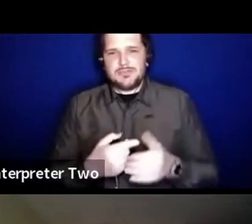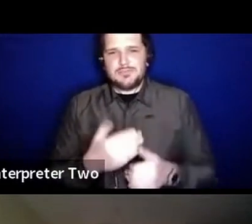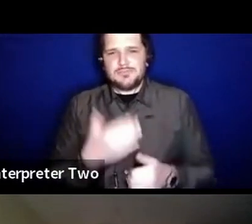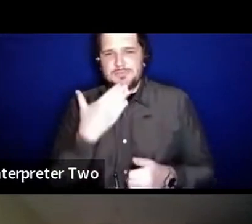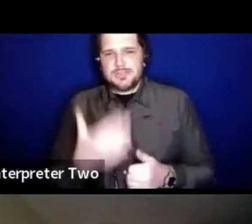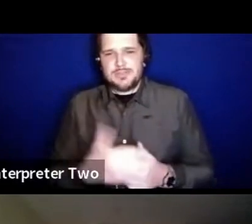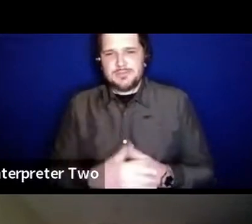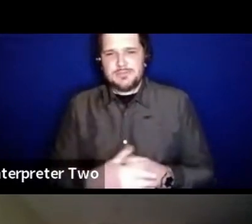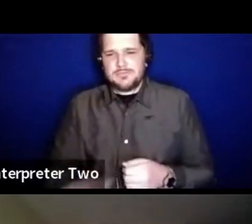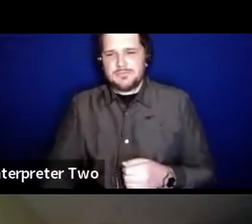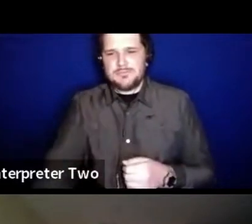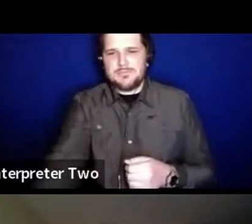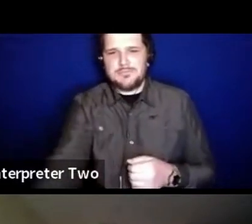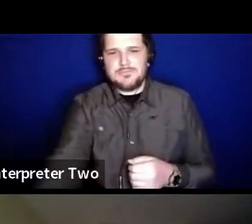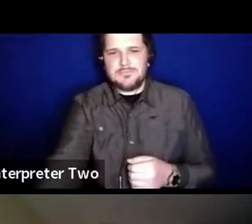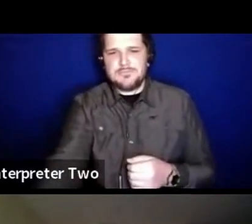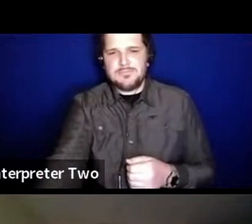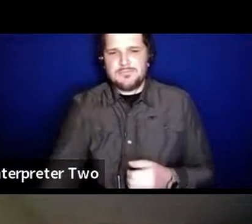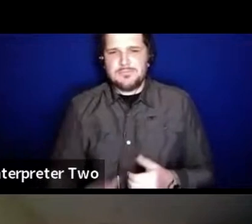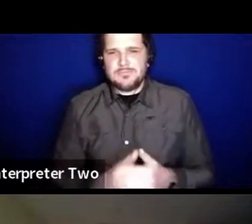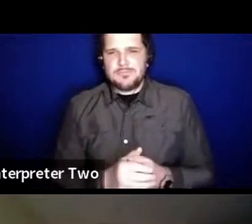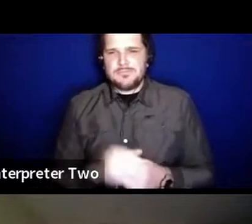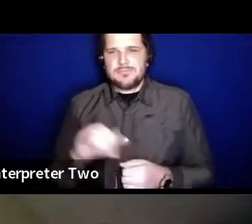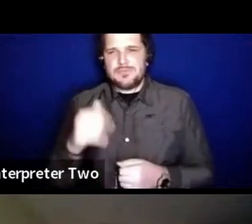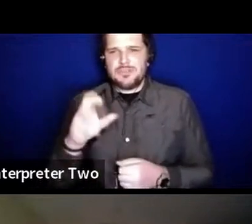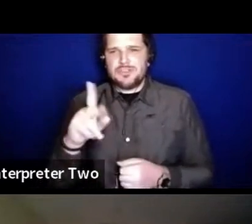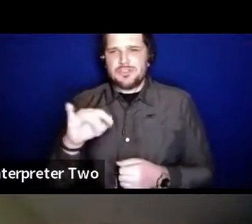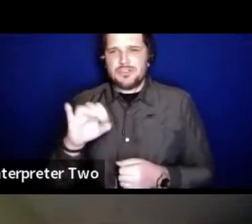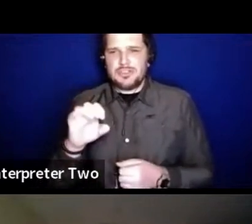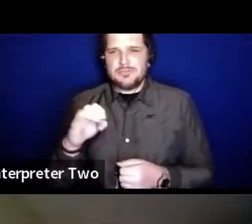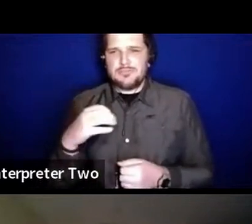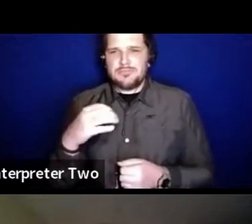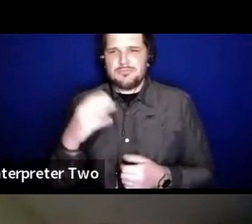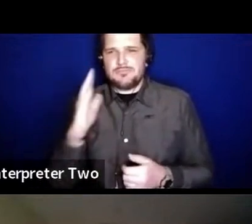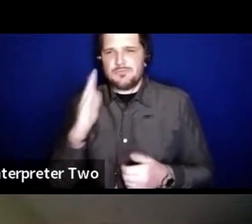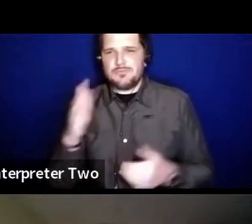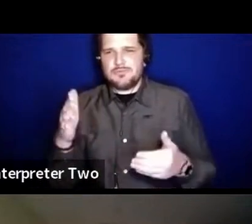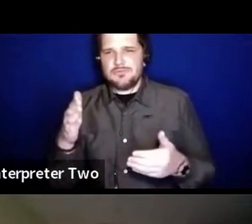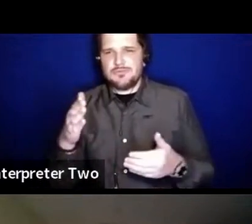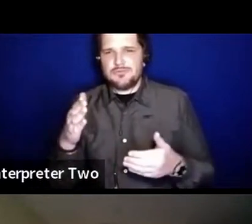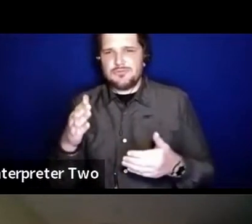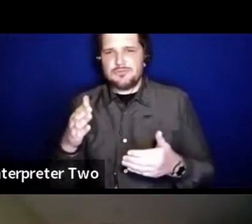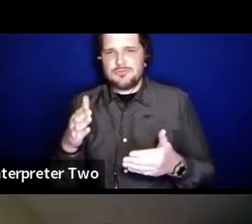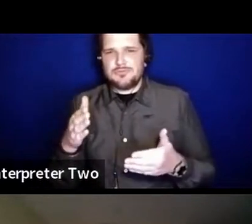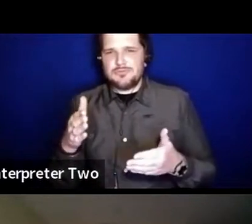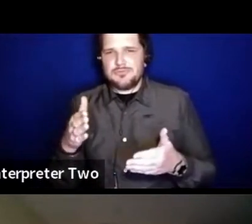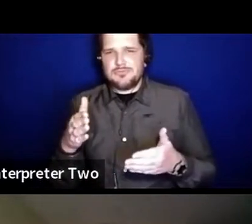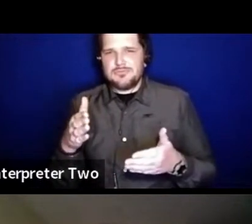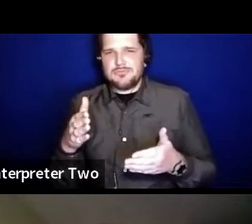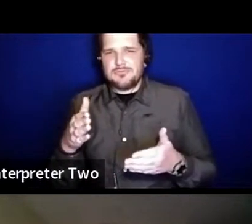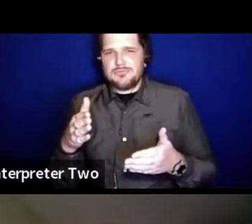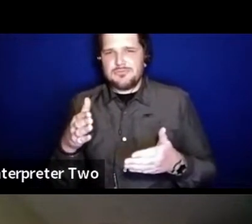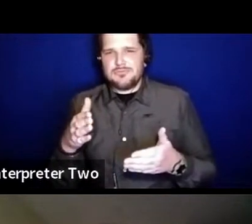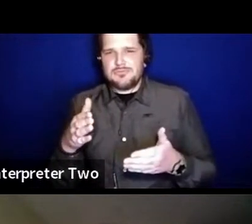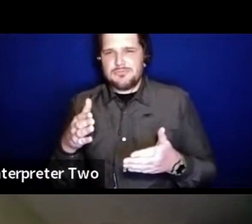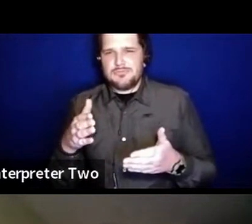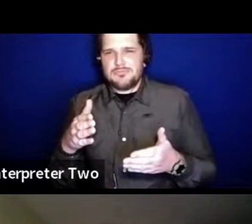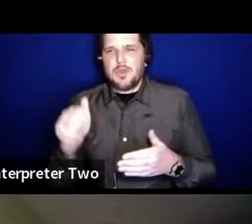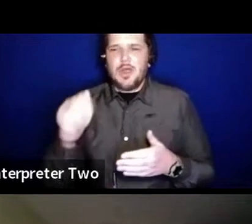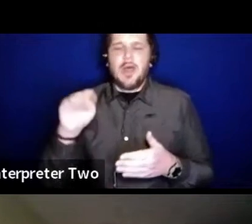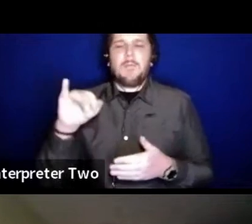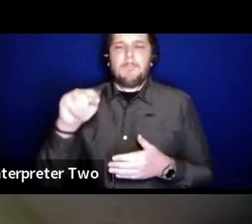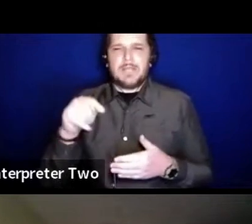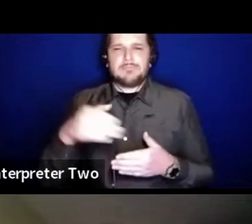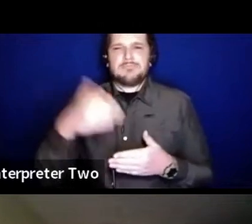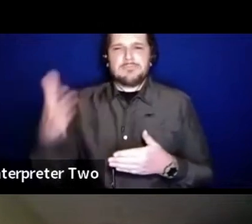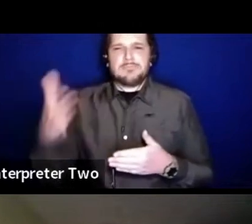have just Jackie's gonna give a little intro. Oh, and Amit. And Amit, yeah. So I feel like I'll pass